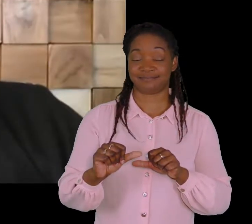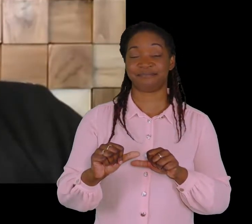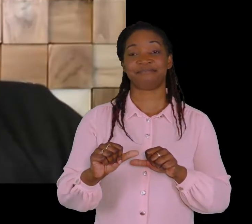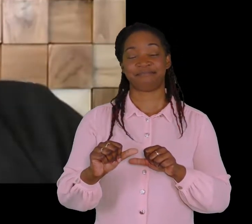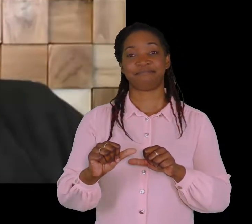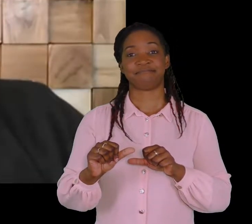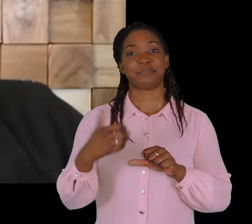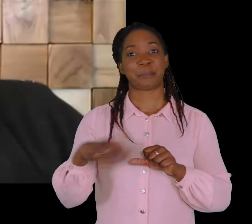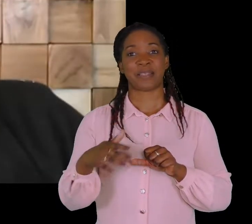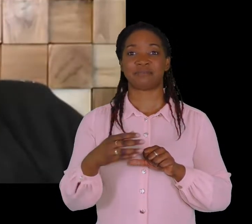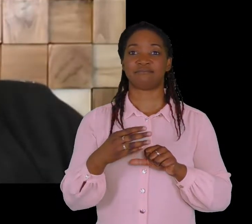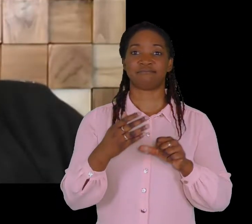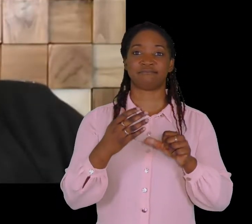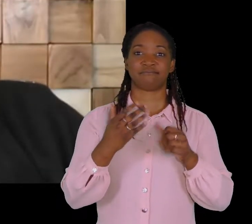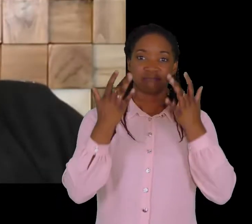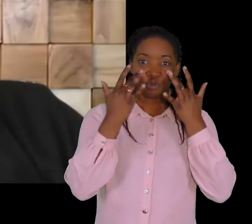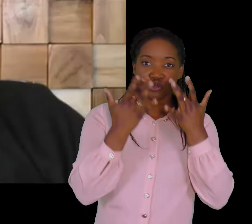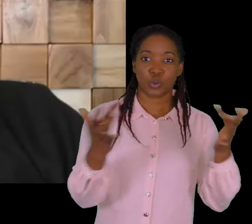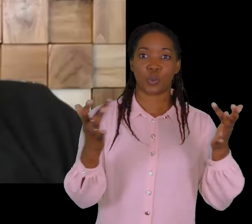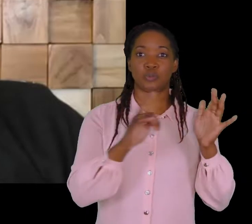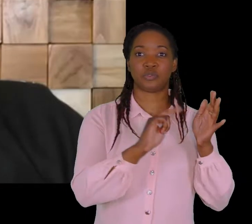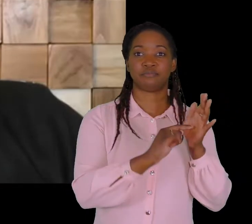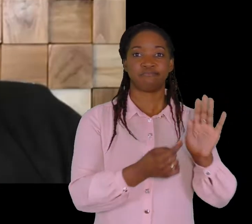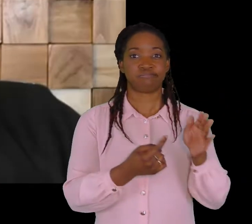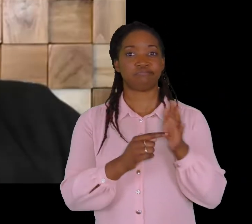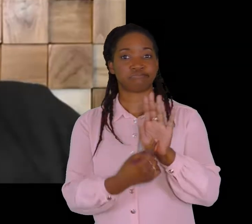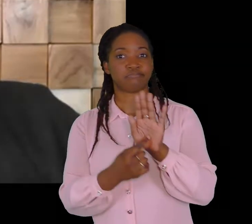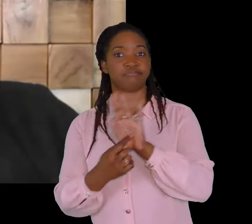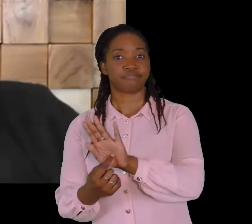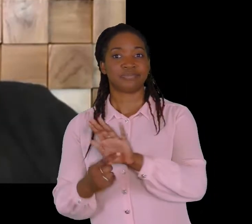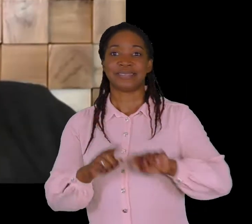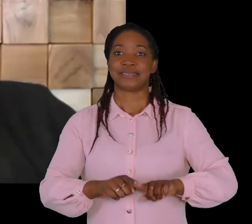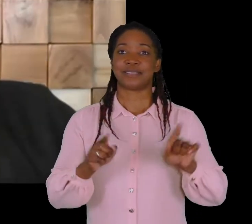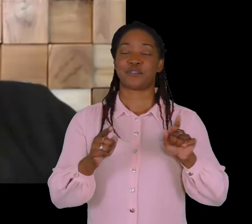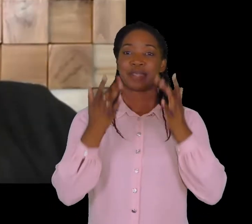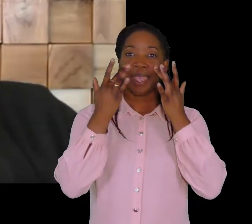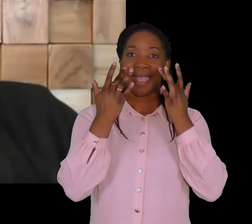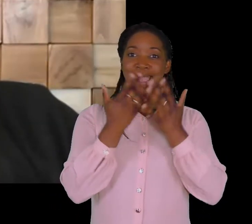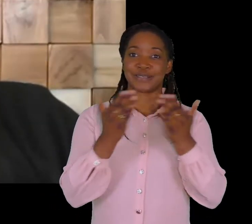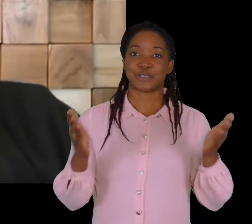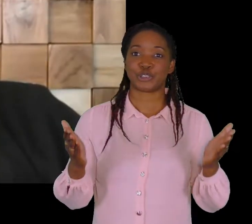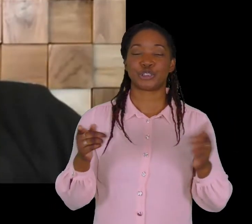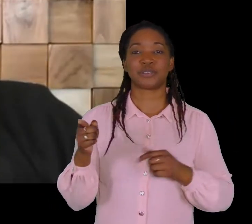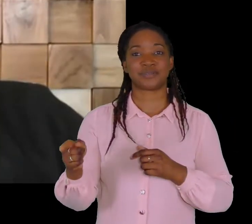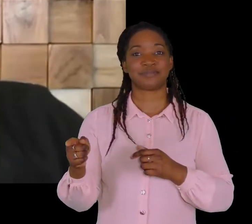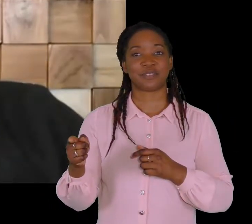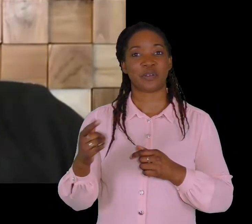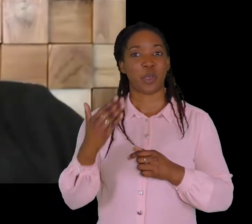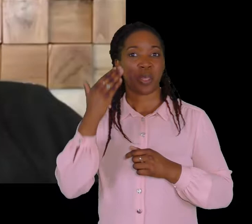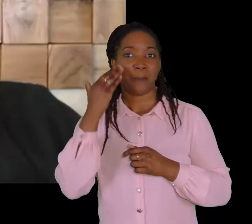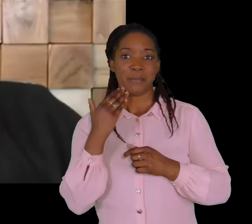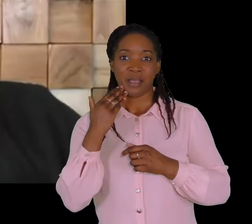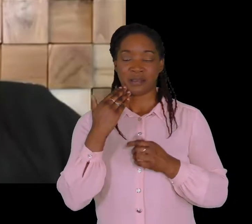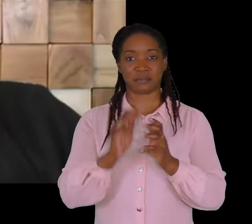2008. Where he curated several exhibitions that were accompanied by publications, including, of course, the